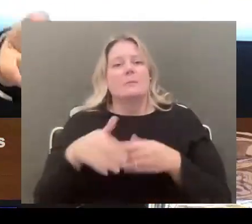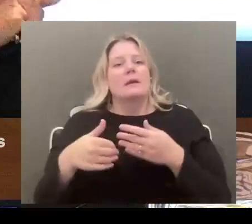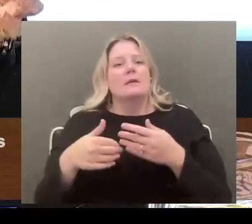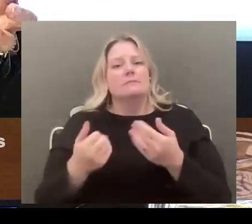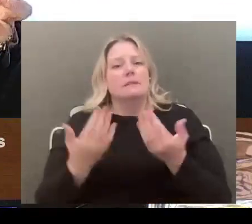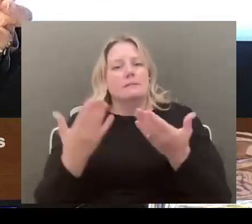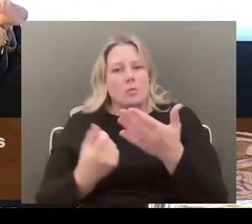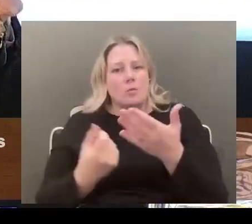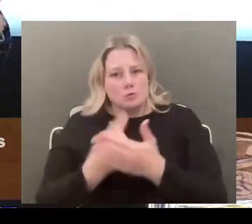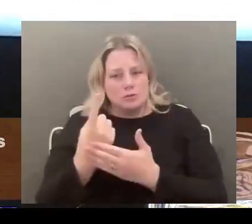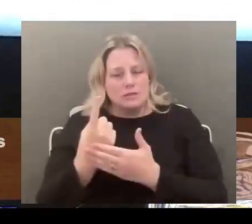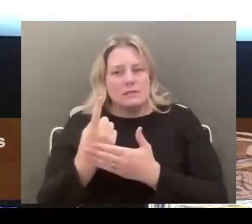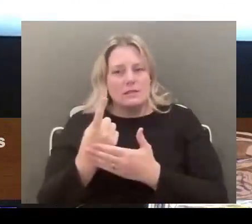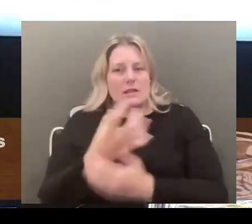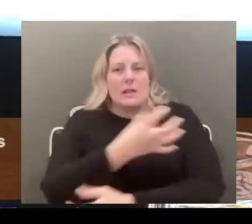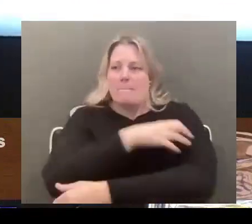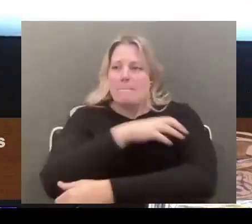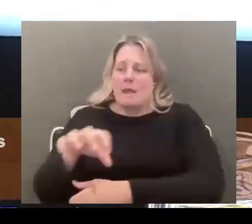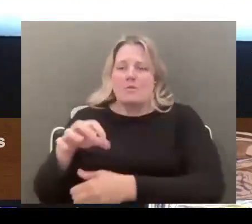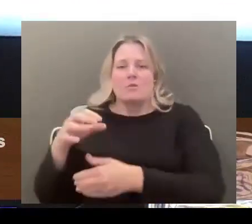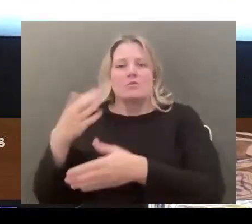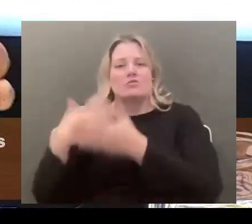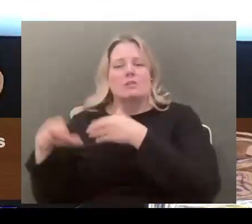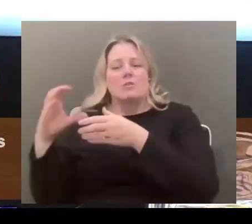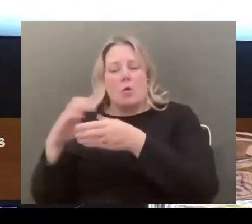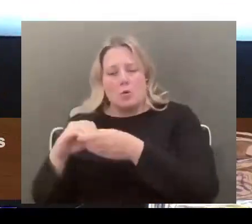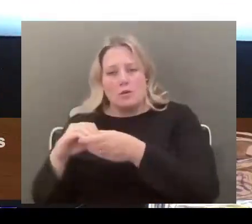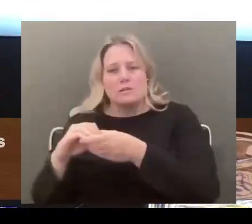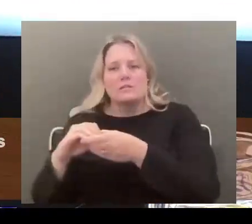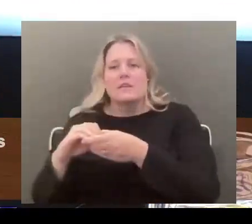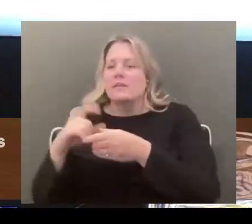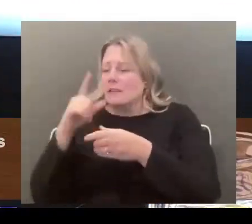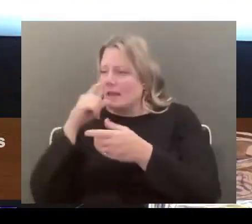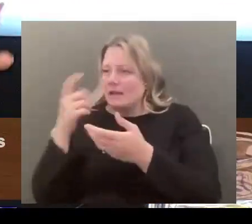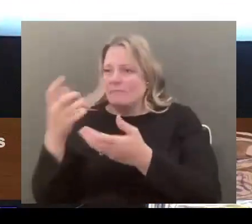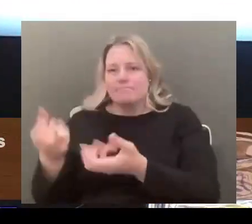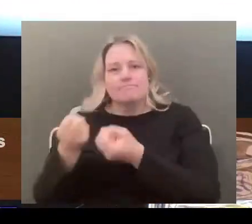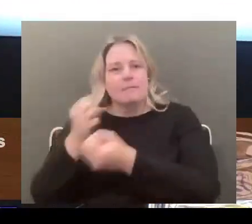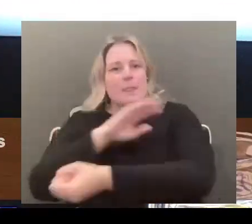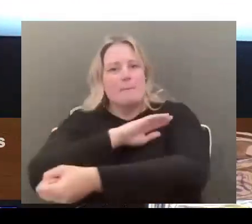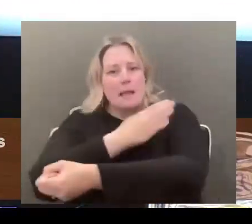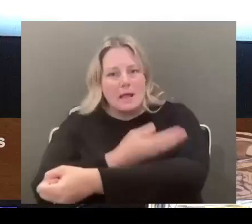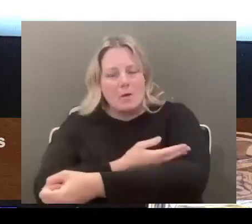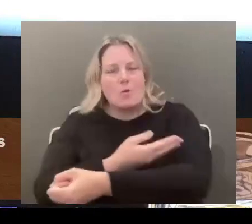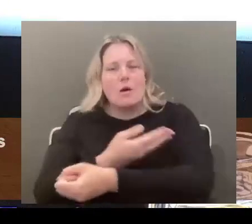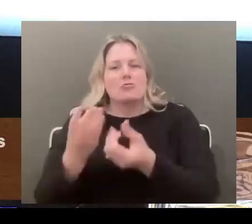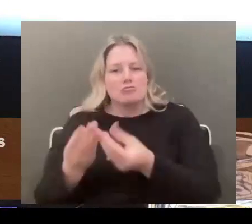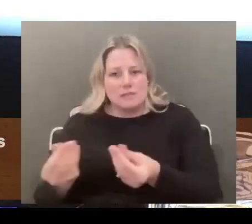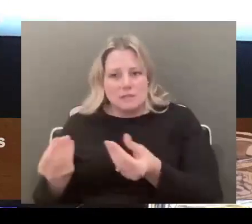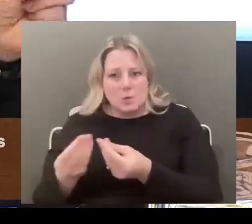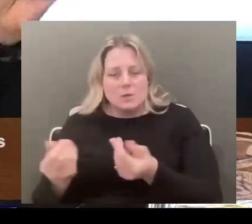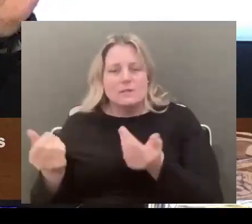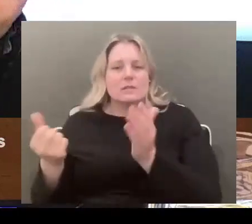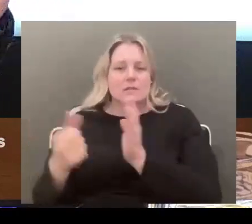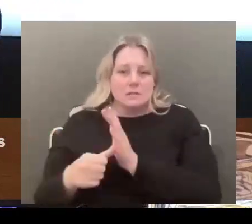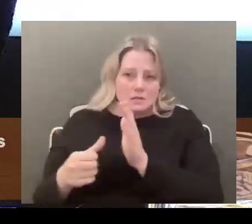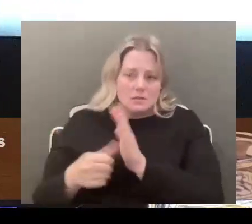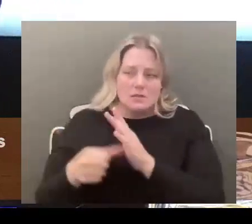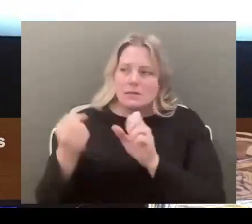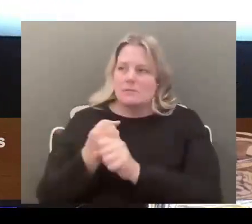to take power and resources ultimately to be able to make the choices for